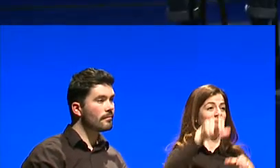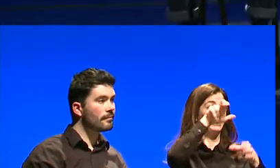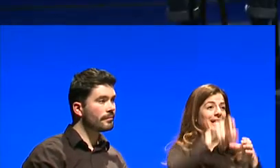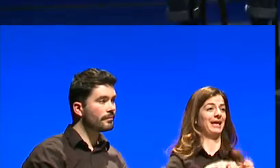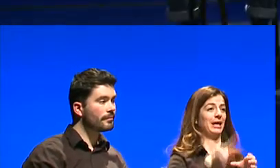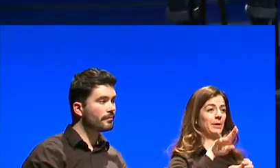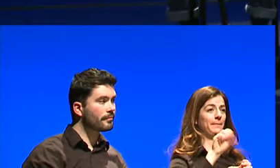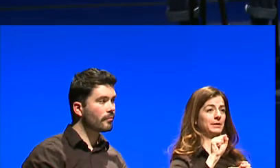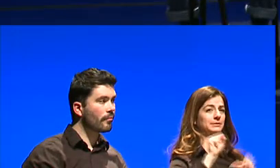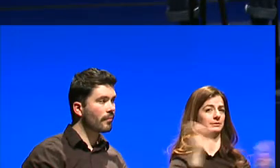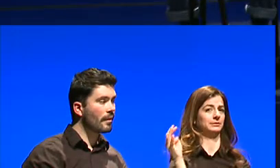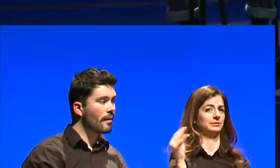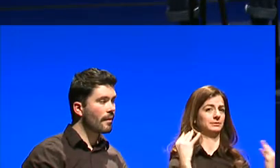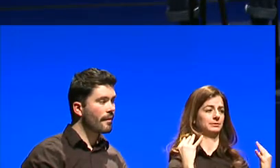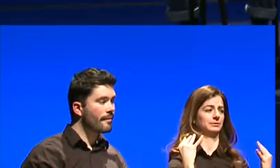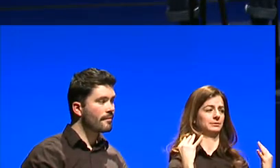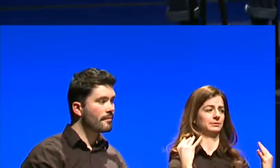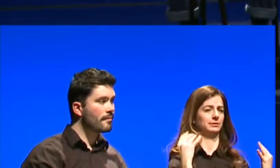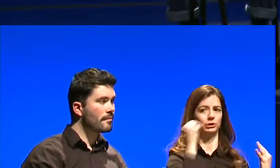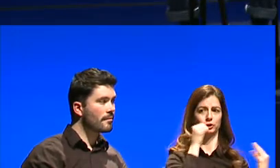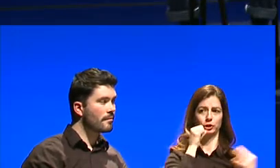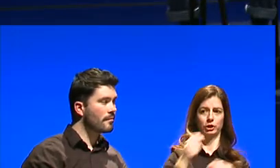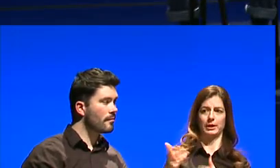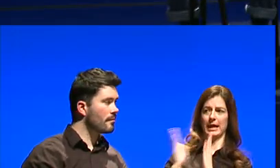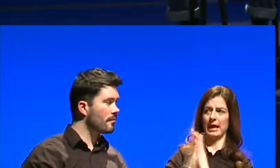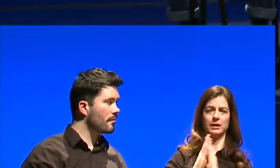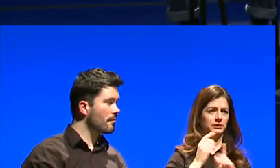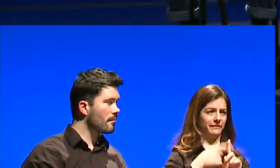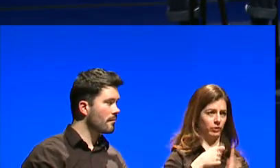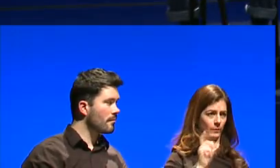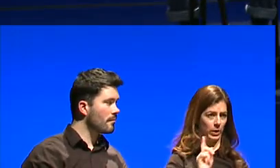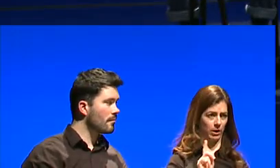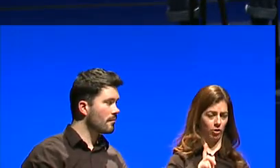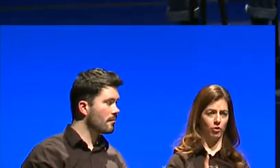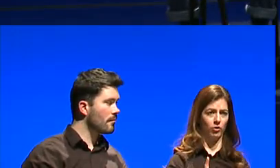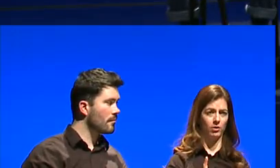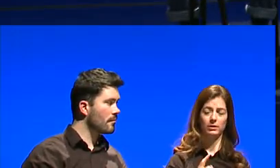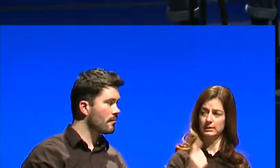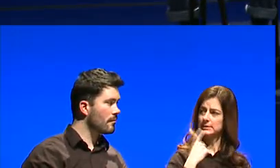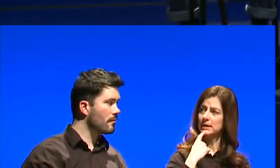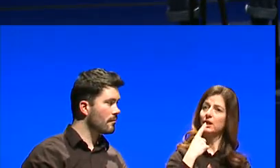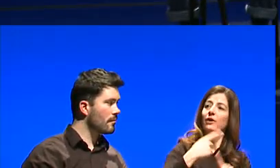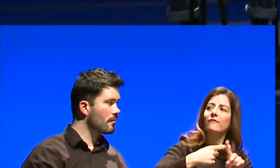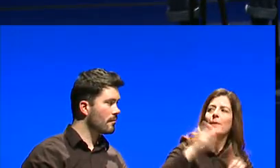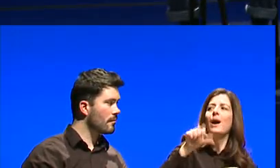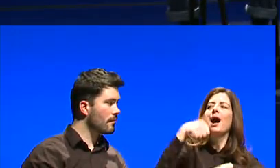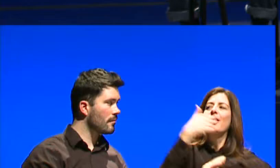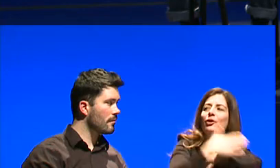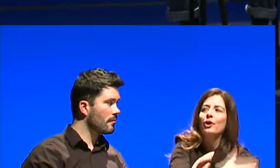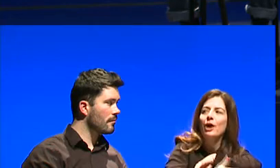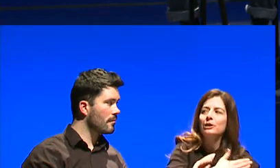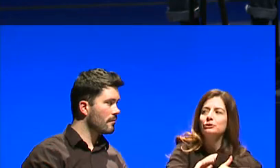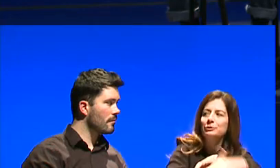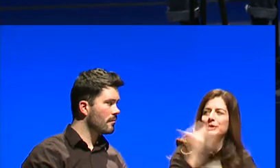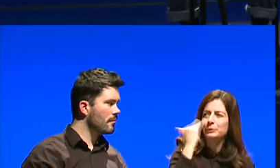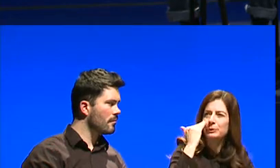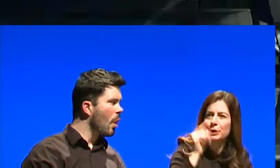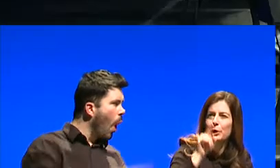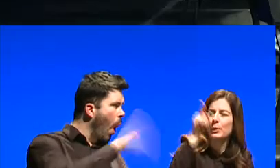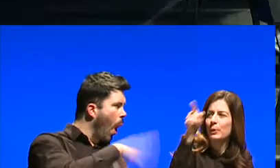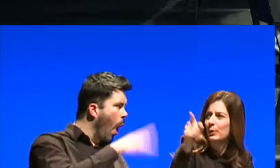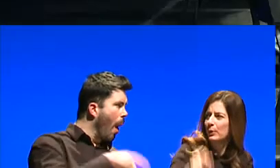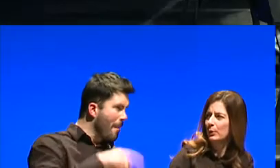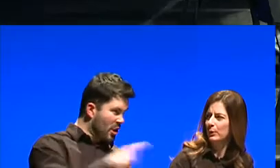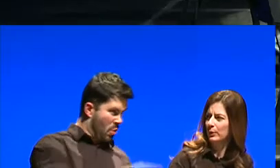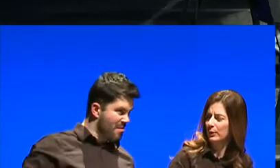to asks me where I moved from. When I tell her that I moved from overseas, she says, "Wait, you lived